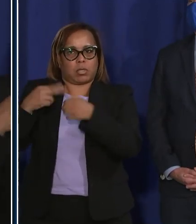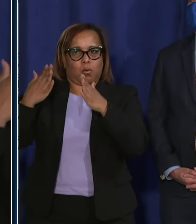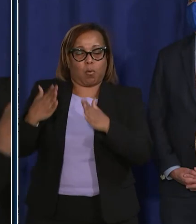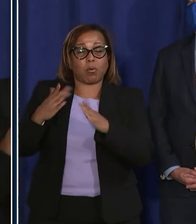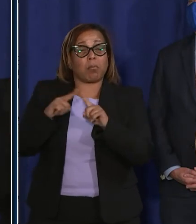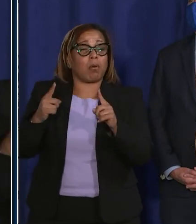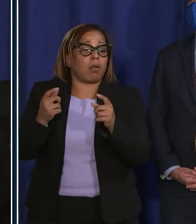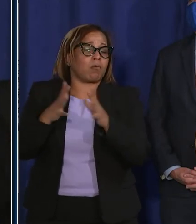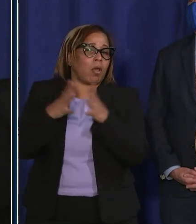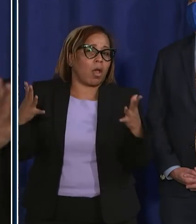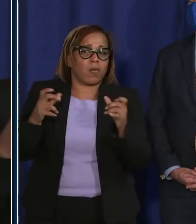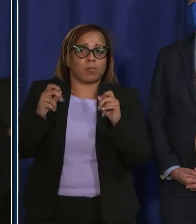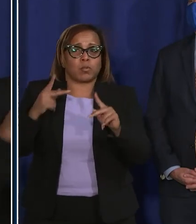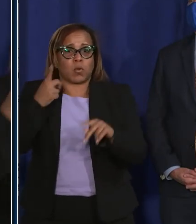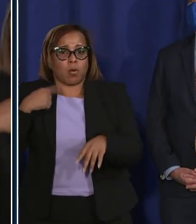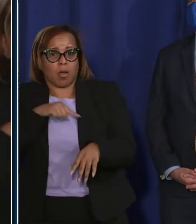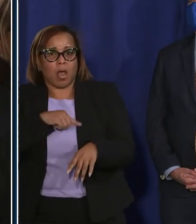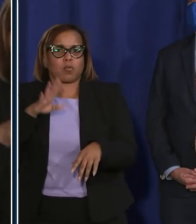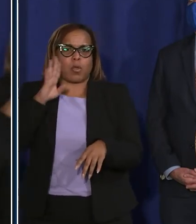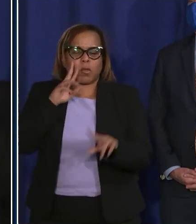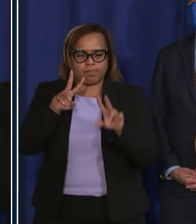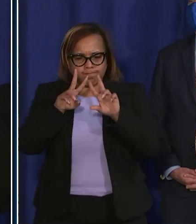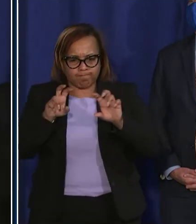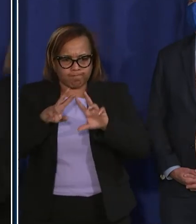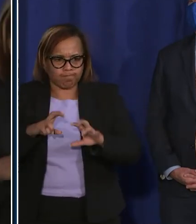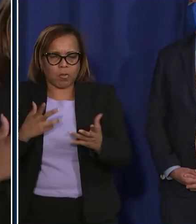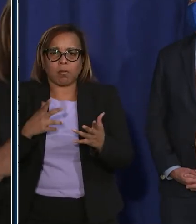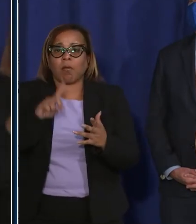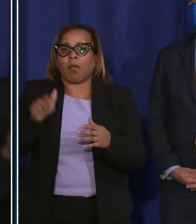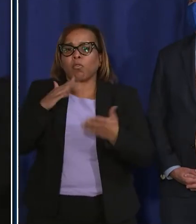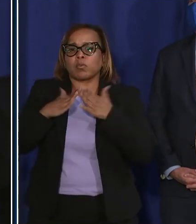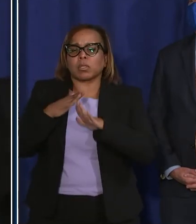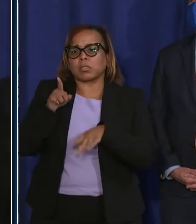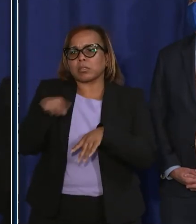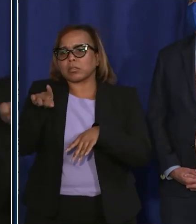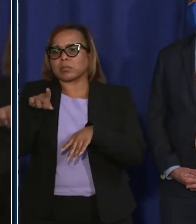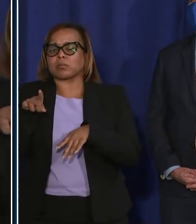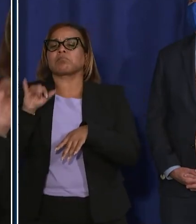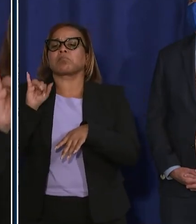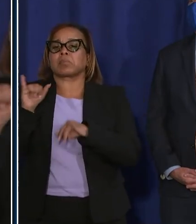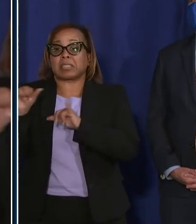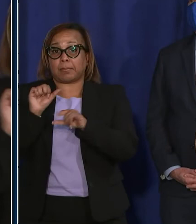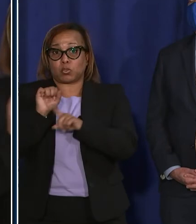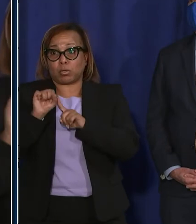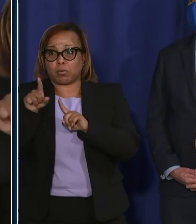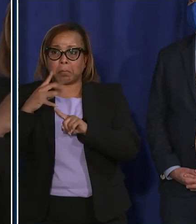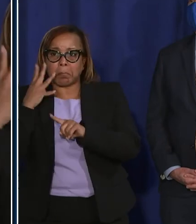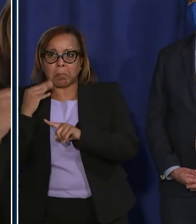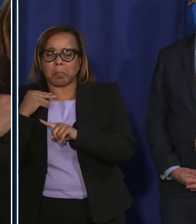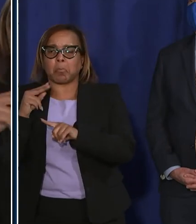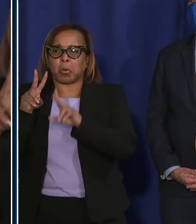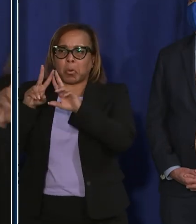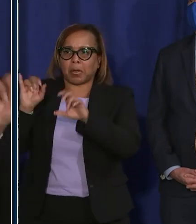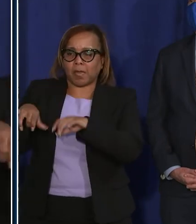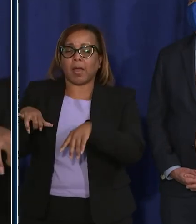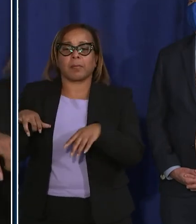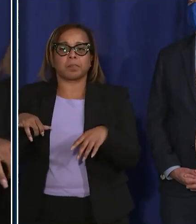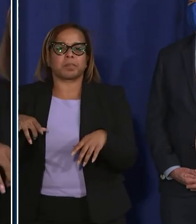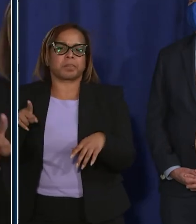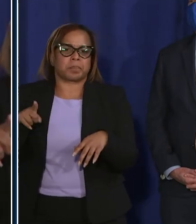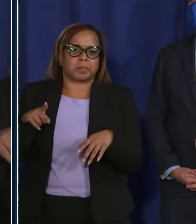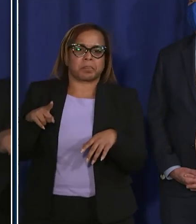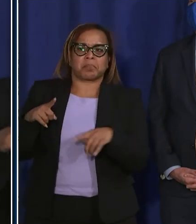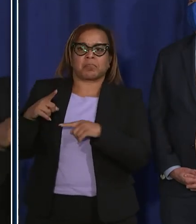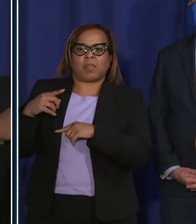of opportunities for us. We're going to look at what other cities in similar situations have been able to do over